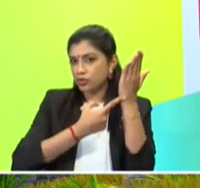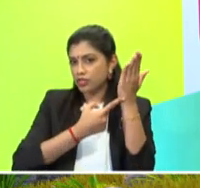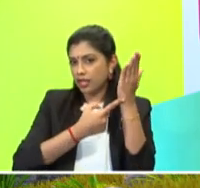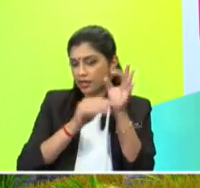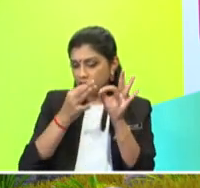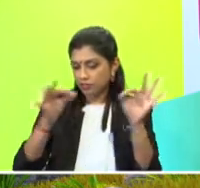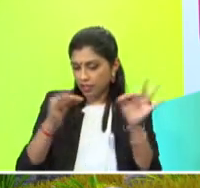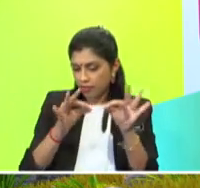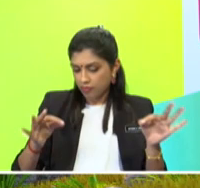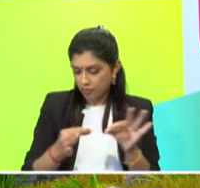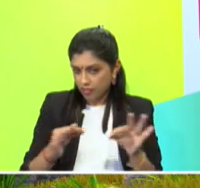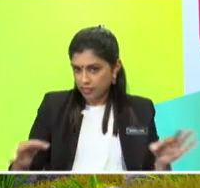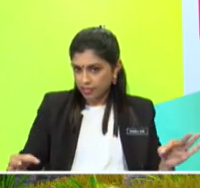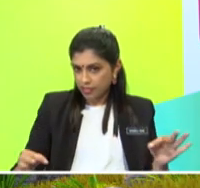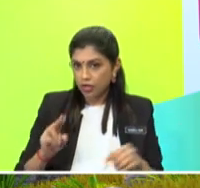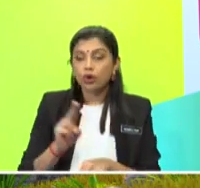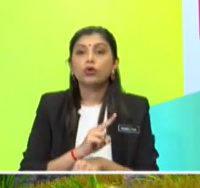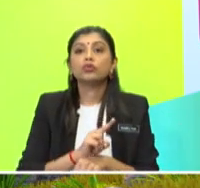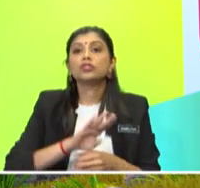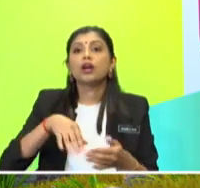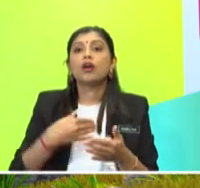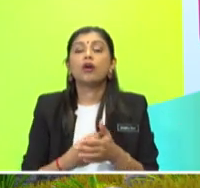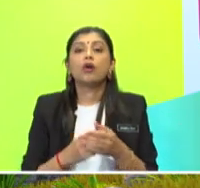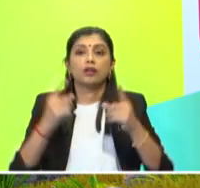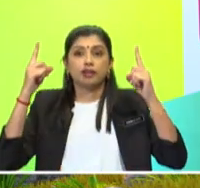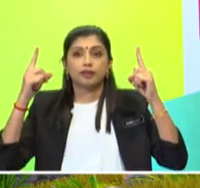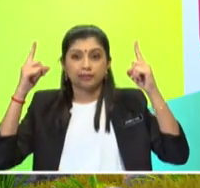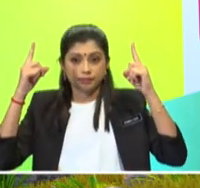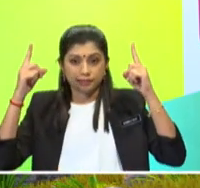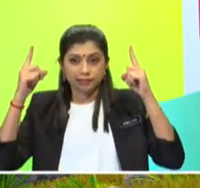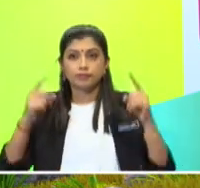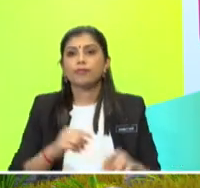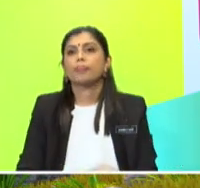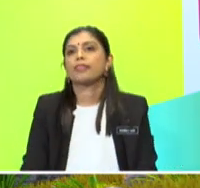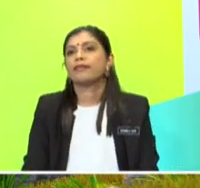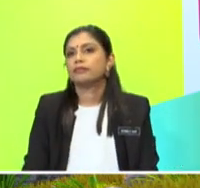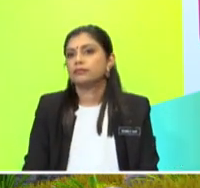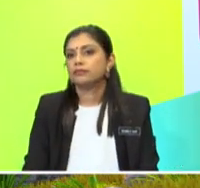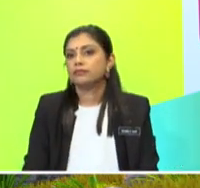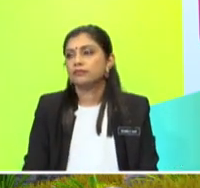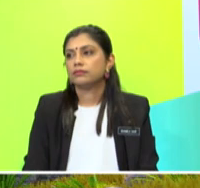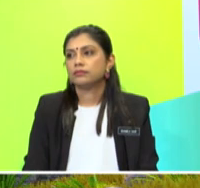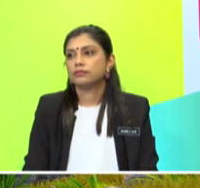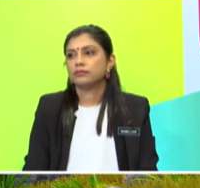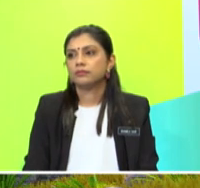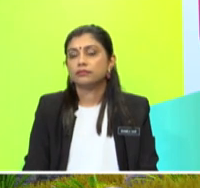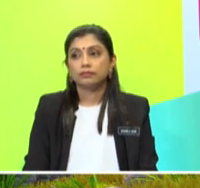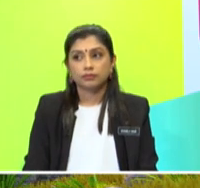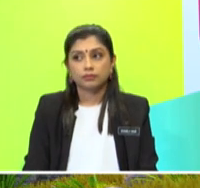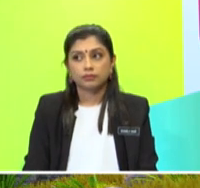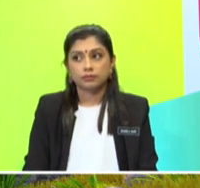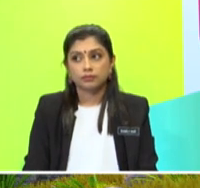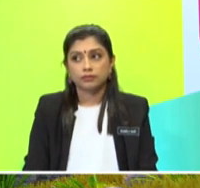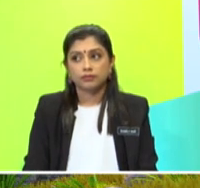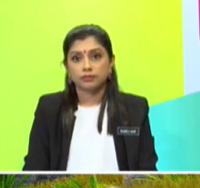your sentences using all these VAs. But remember, girls and boys, the best part, Sean, is topic